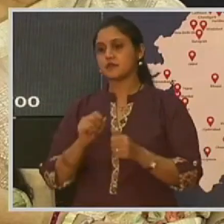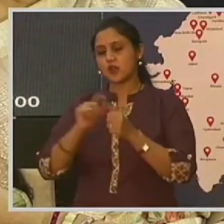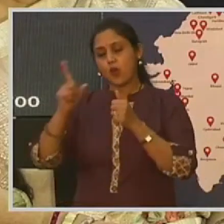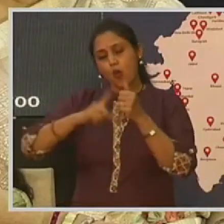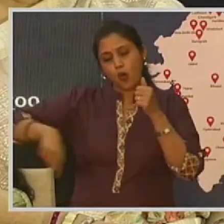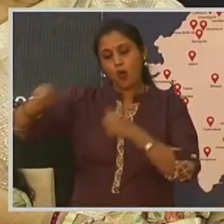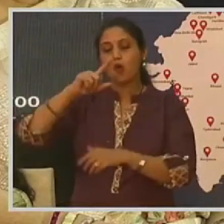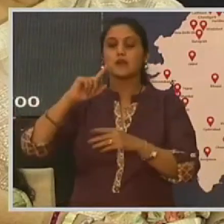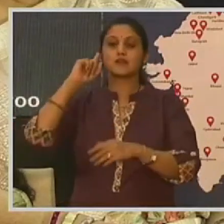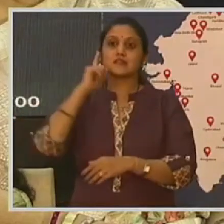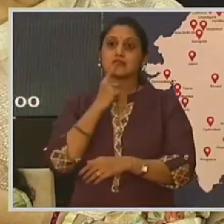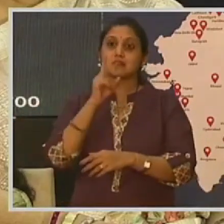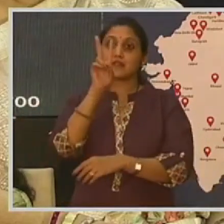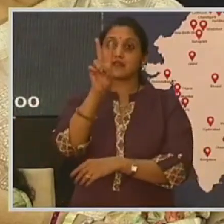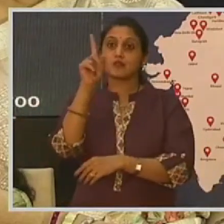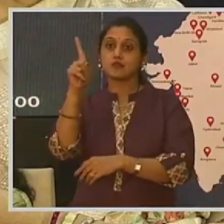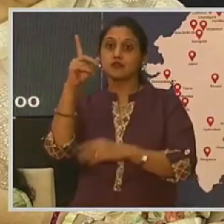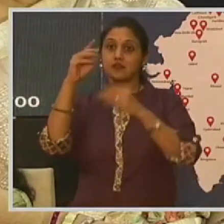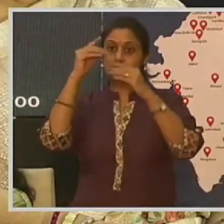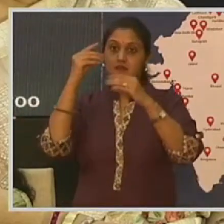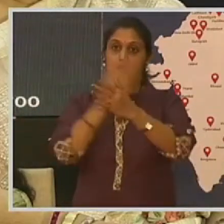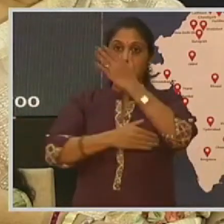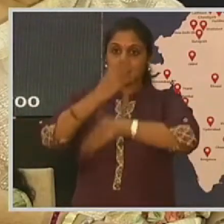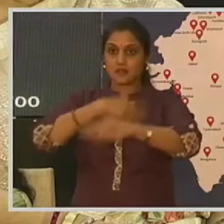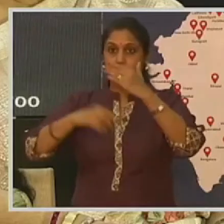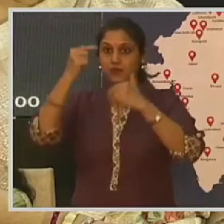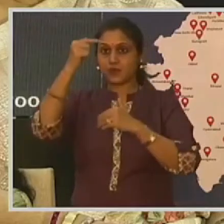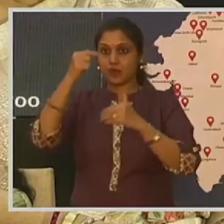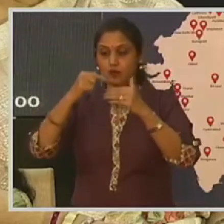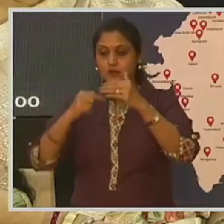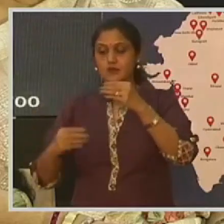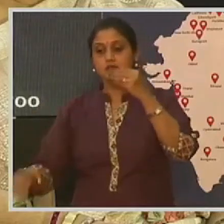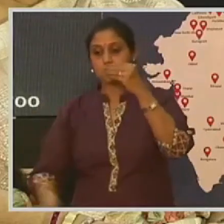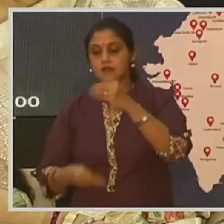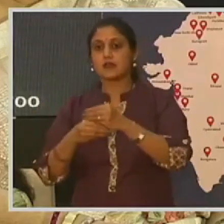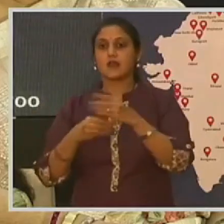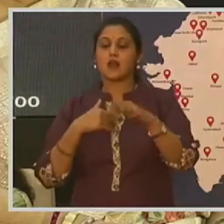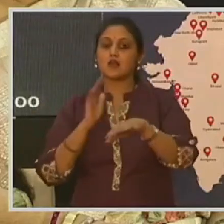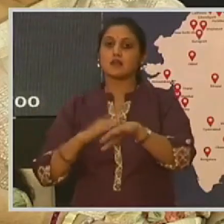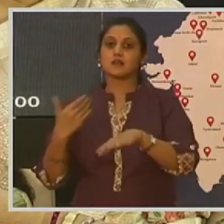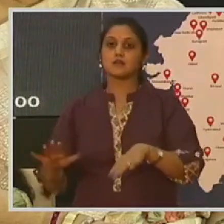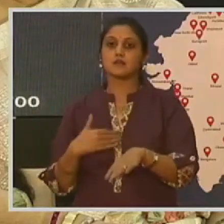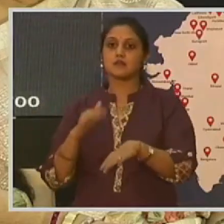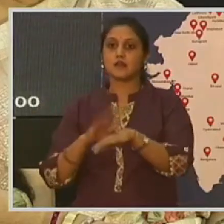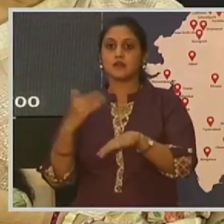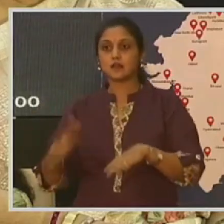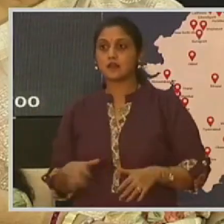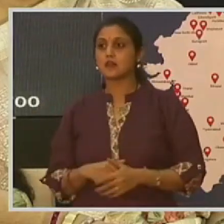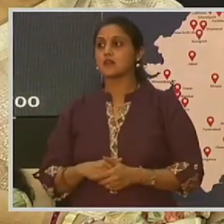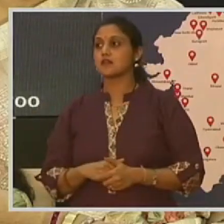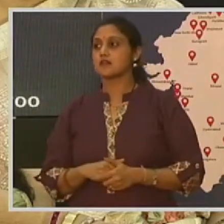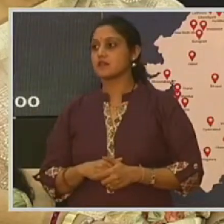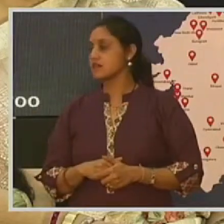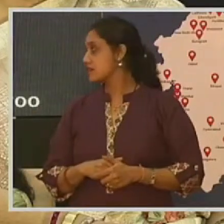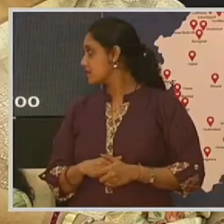are, so the challenges that we have experienced, or I have experienced, is when it comes to